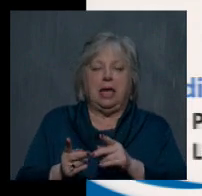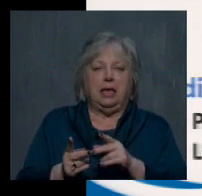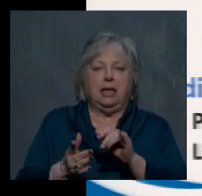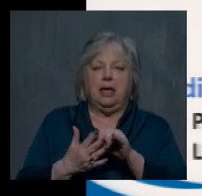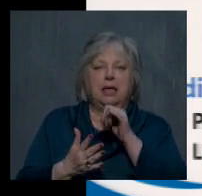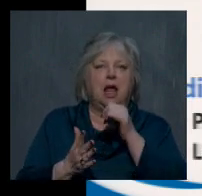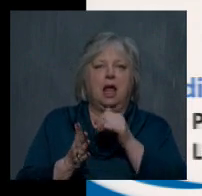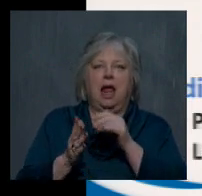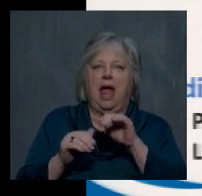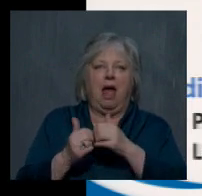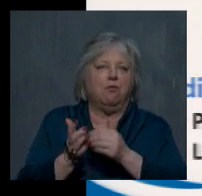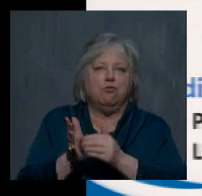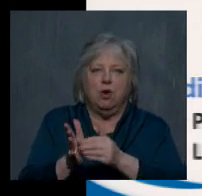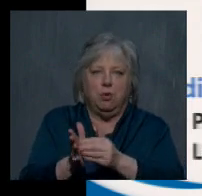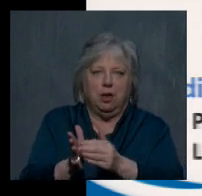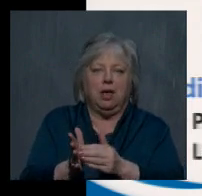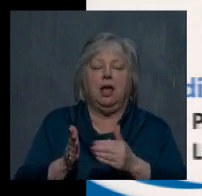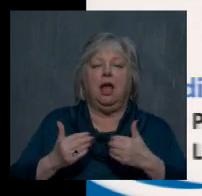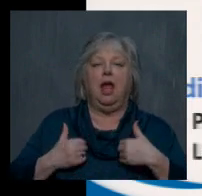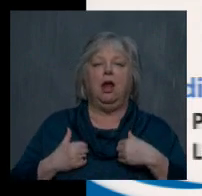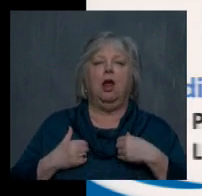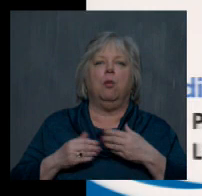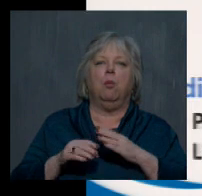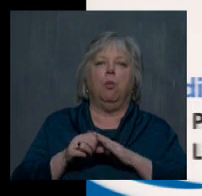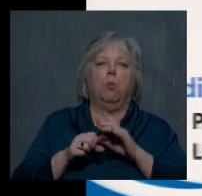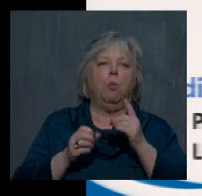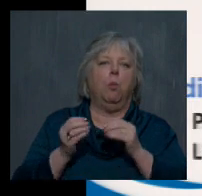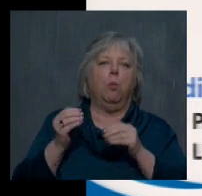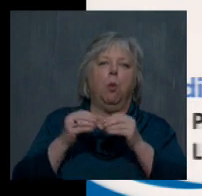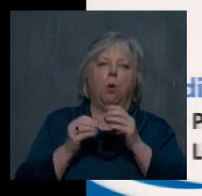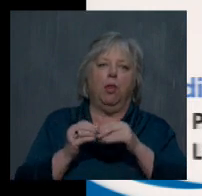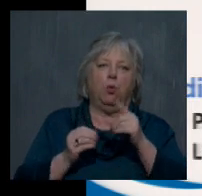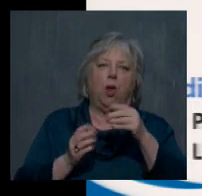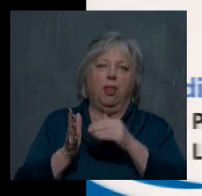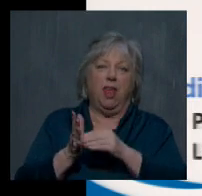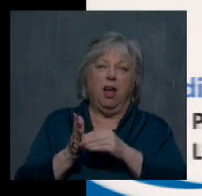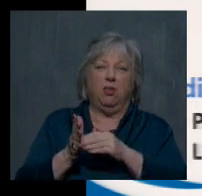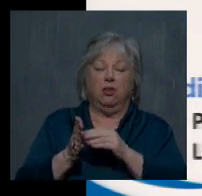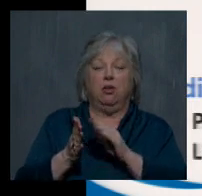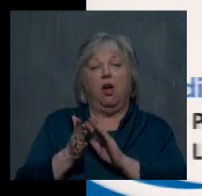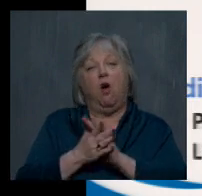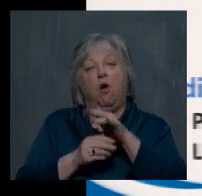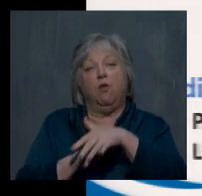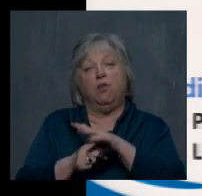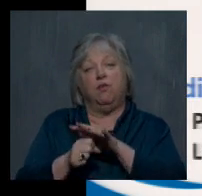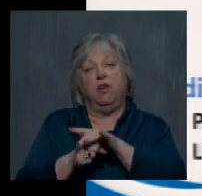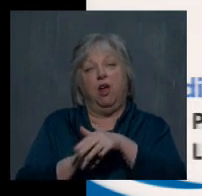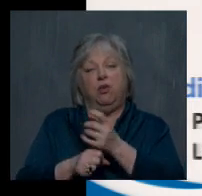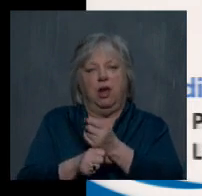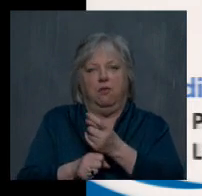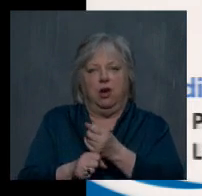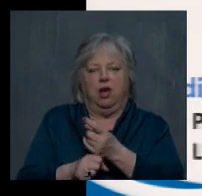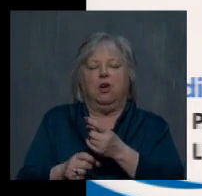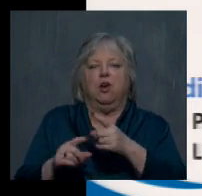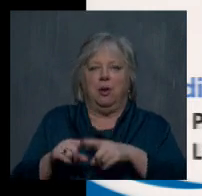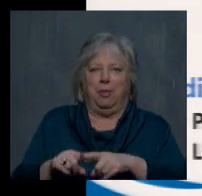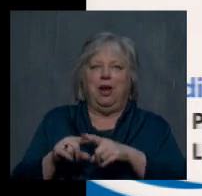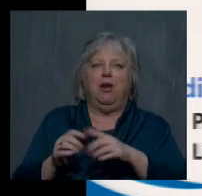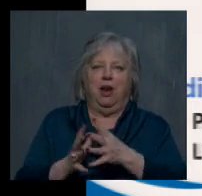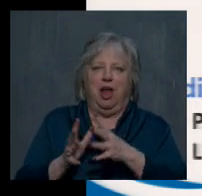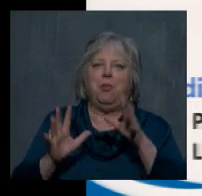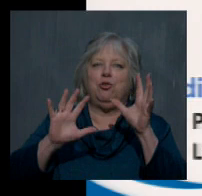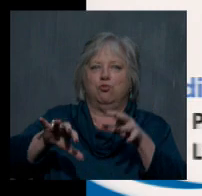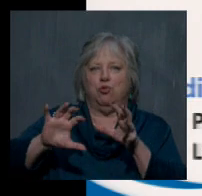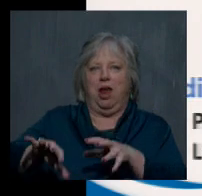the frequency. We had over 1,000 overflows per year based on the amount, how wet the year